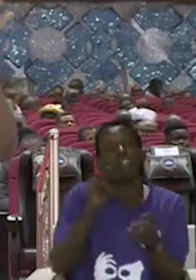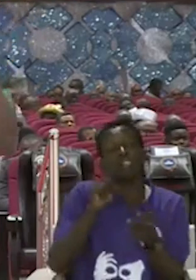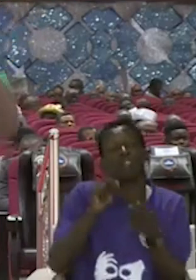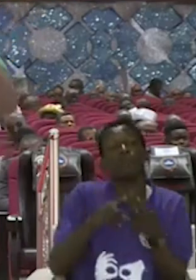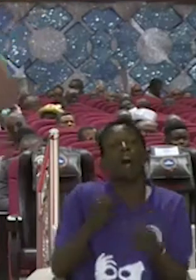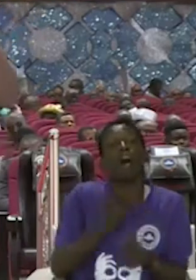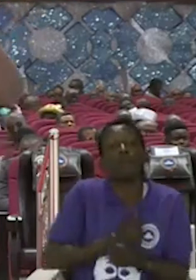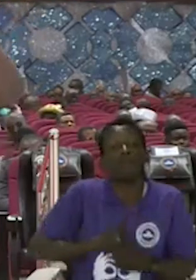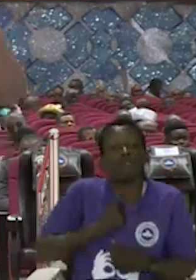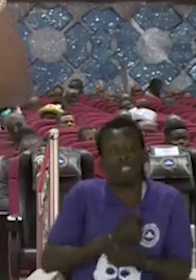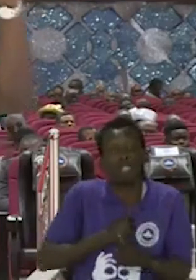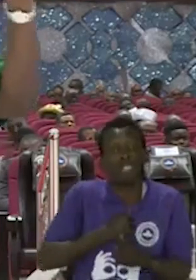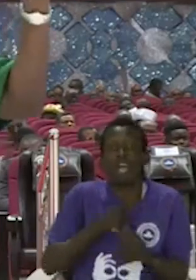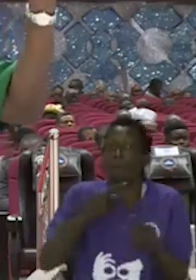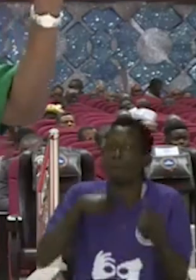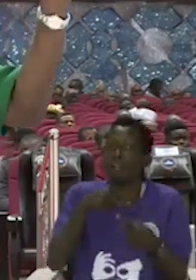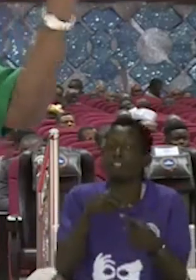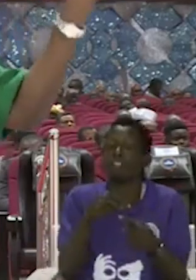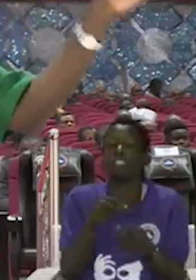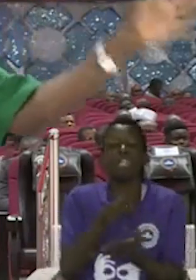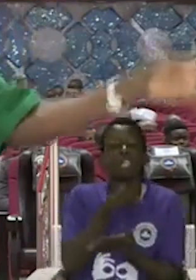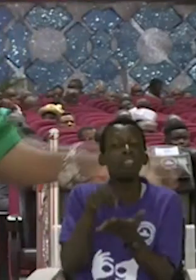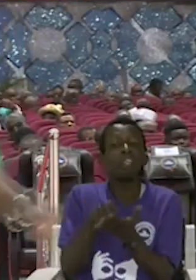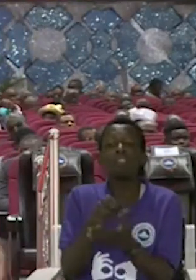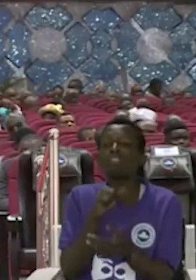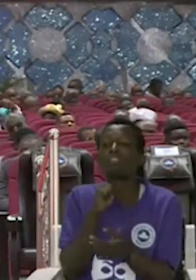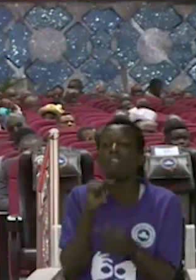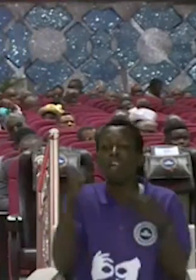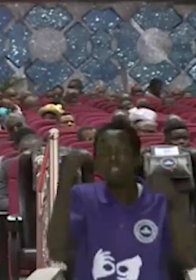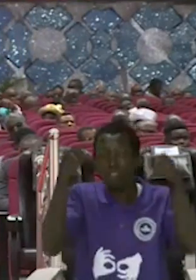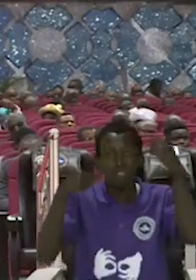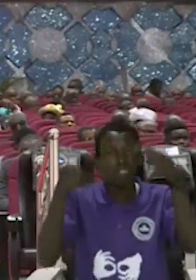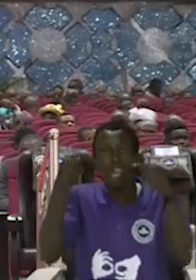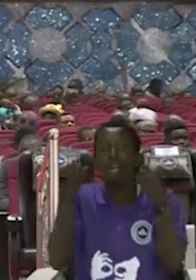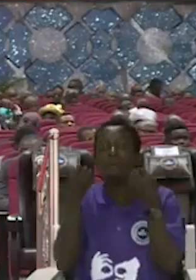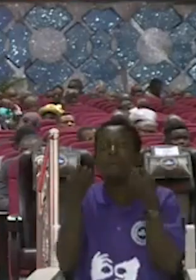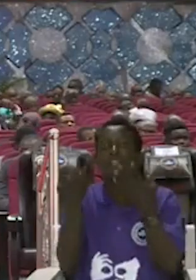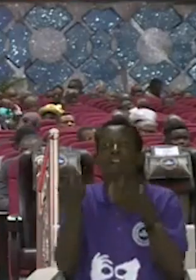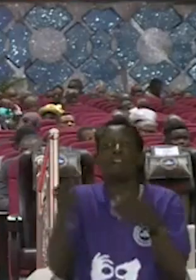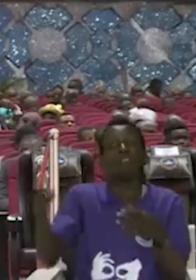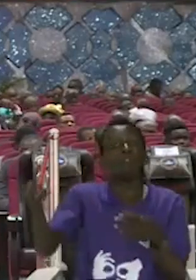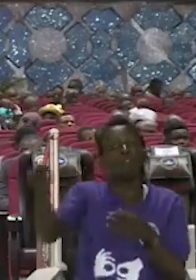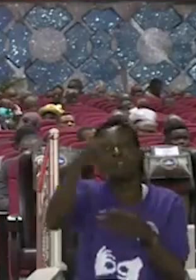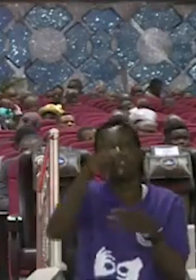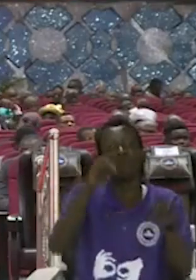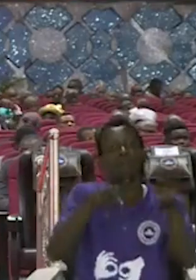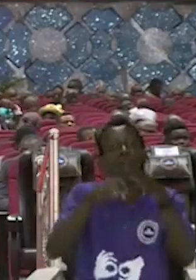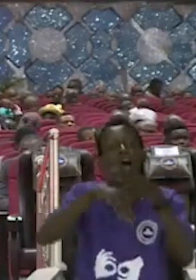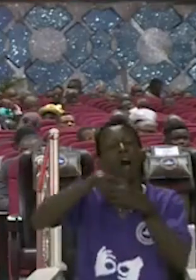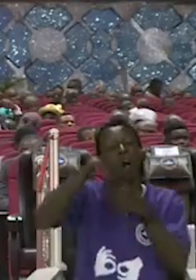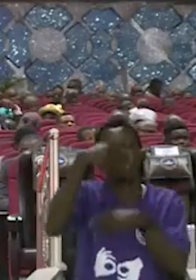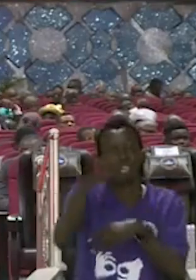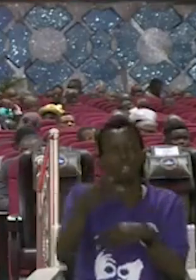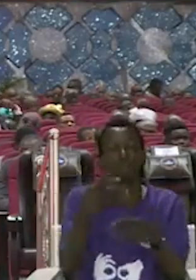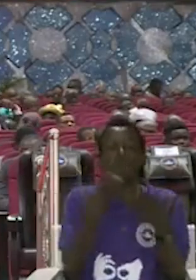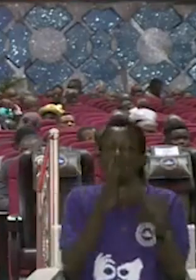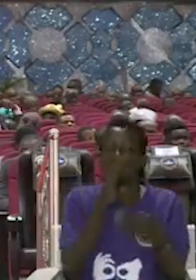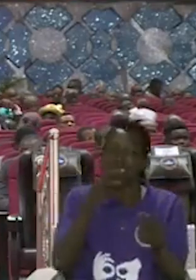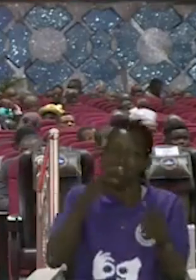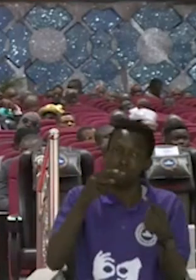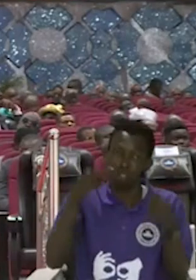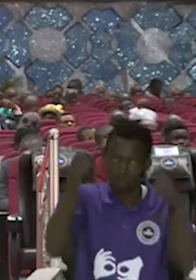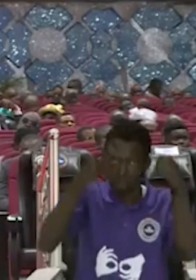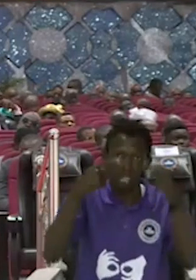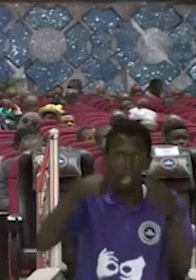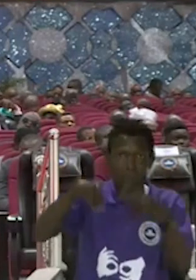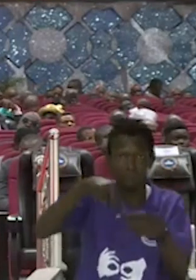about. This one doesn't concern many of those people who are outside. It concerns you.